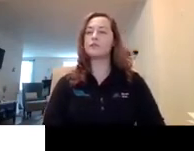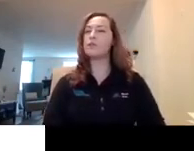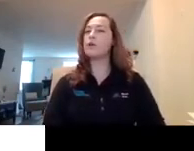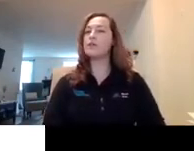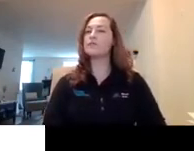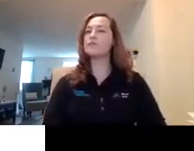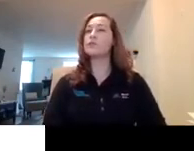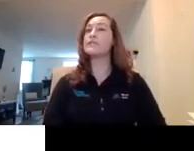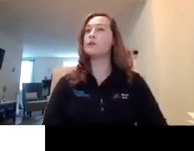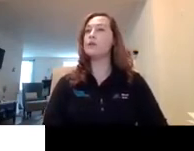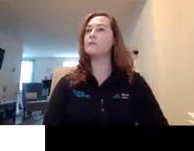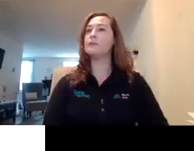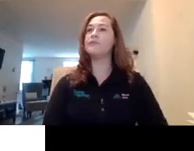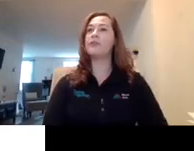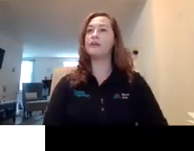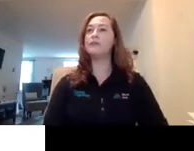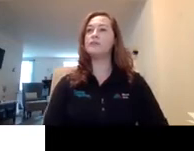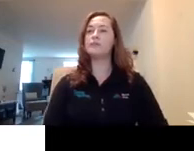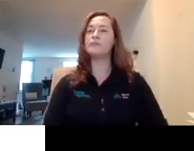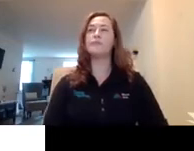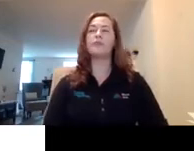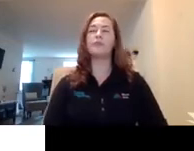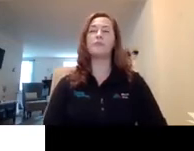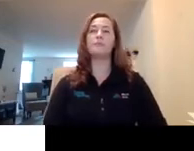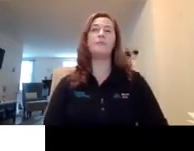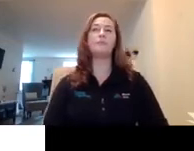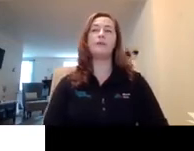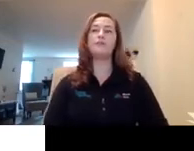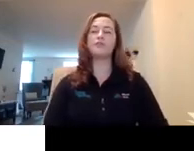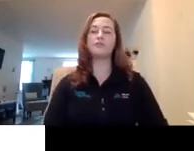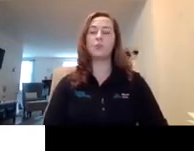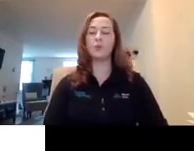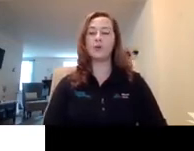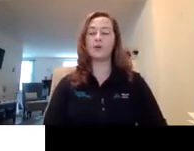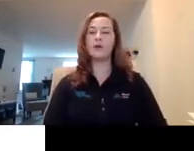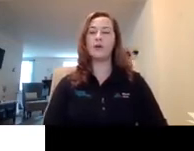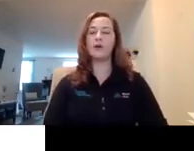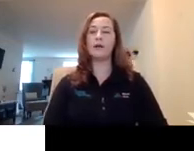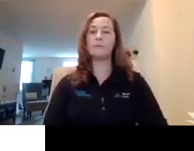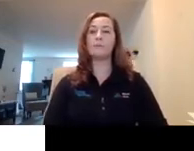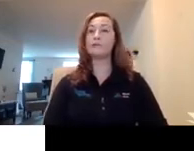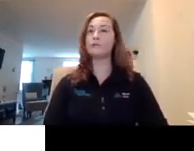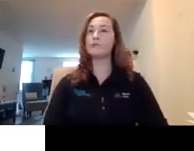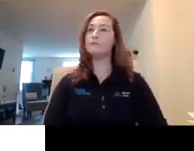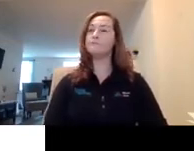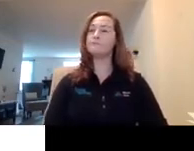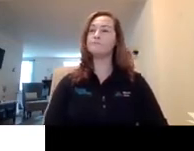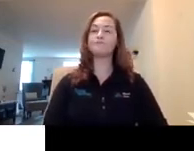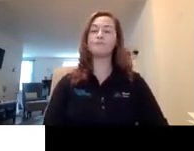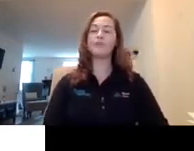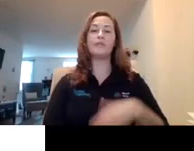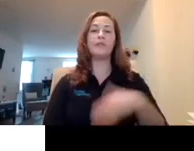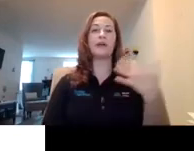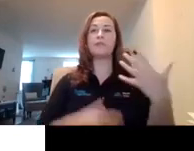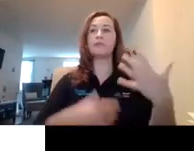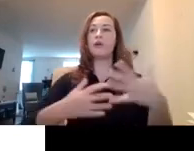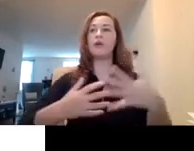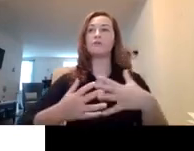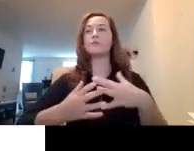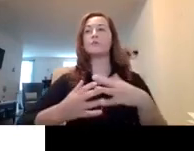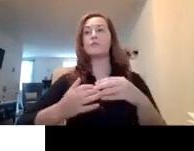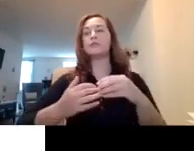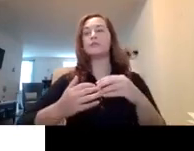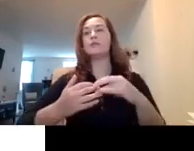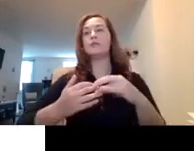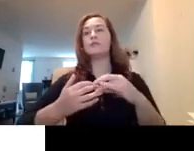also requests for sound amplifiers from patients who were elderly, and they had